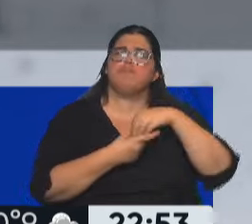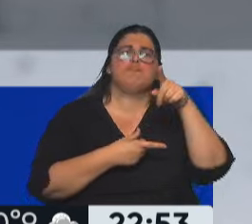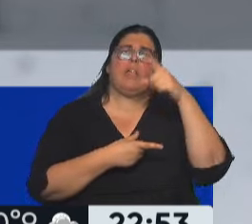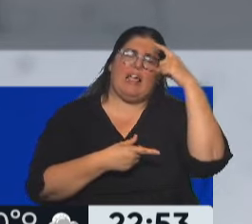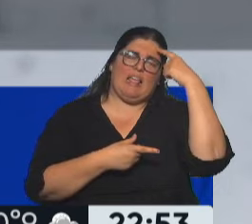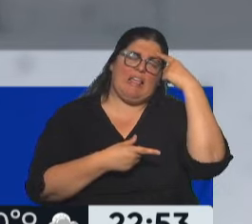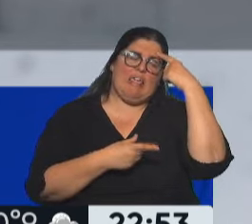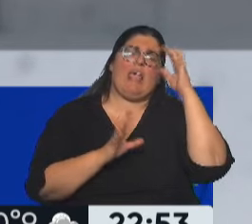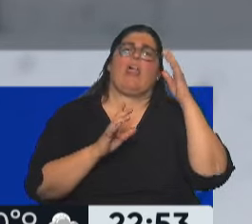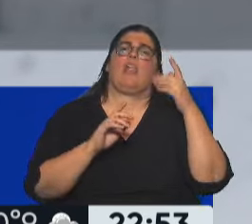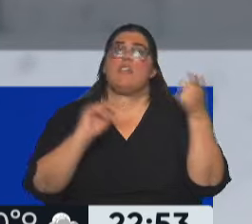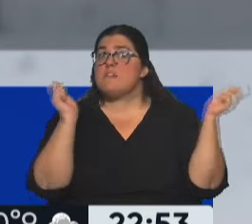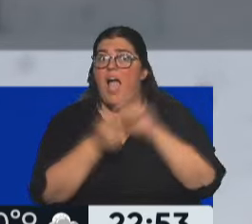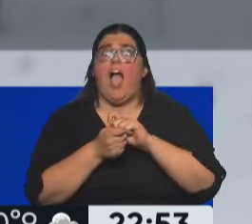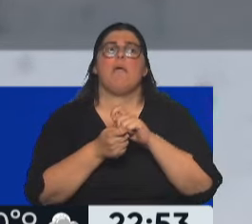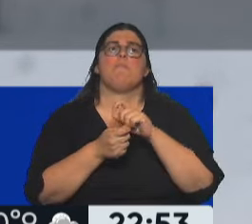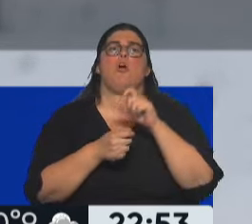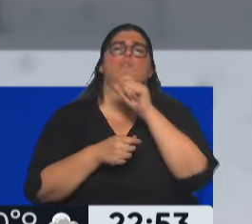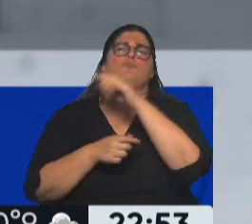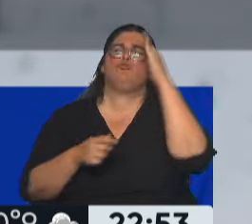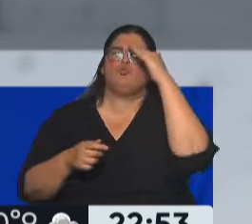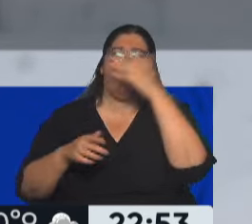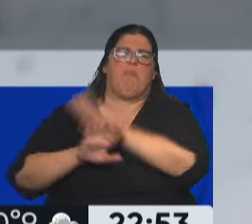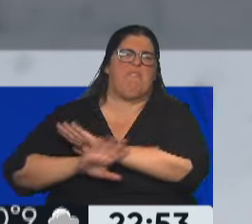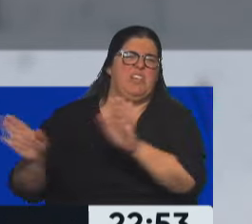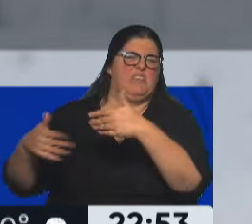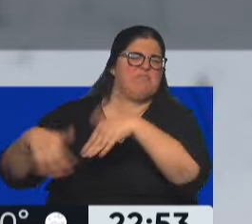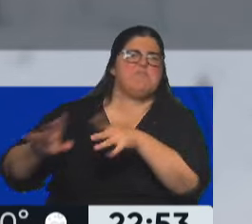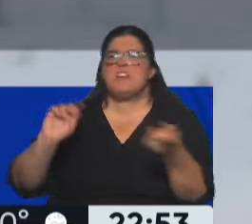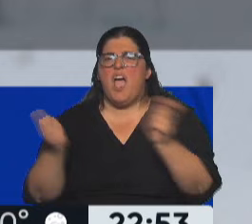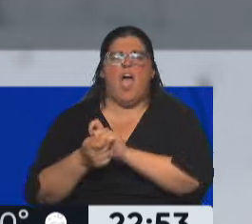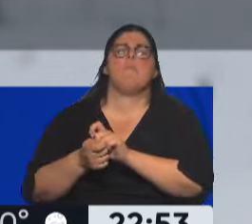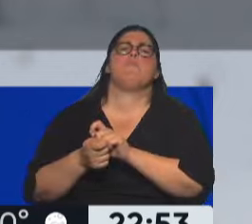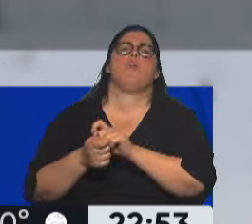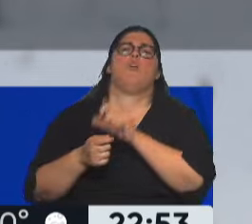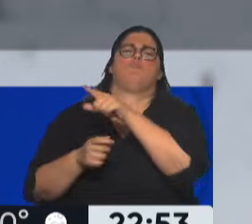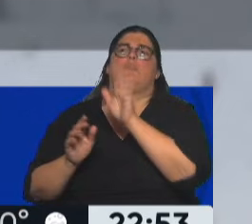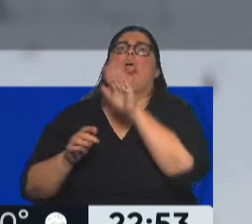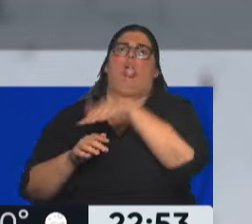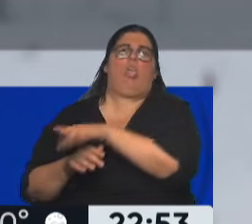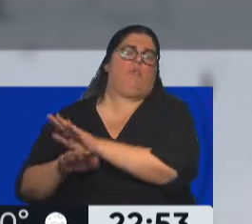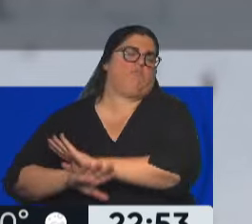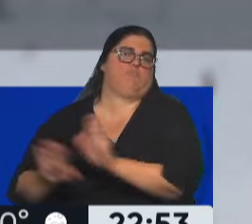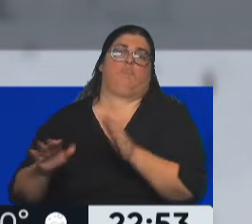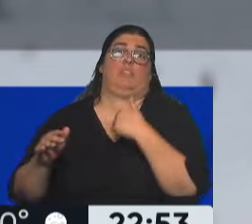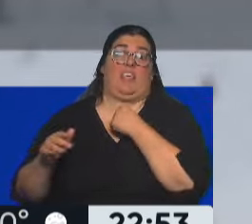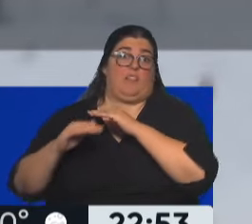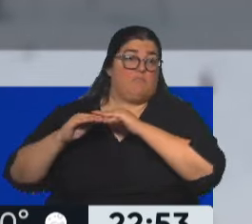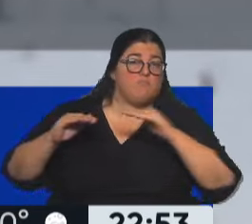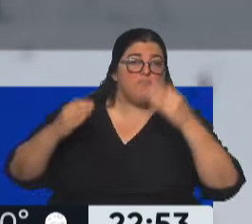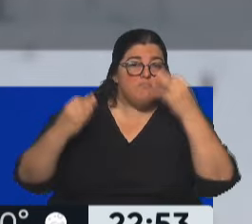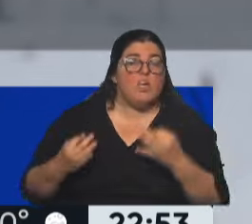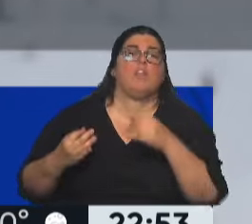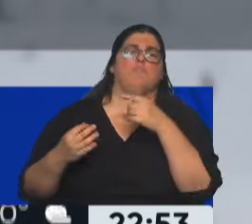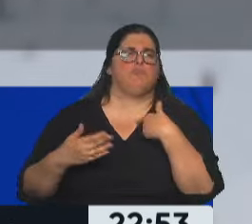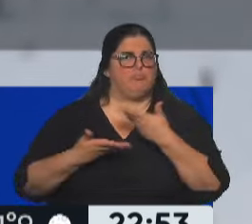page on the chaos and instability of Donald Trump And I pledge to you to